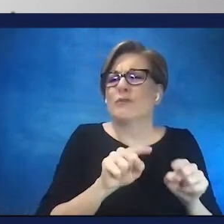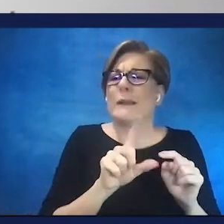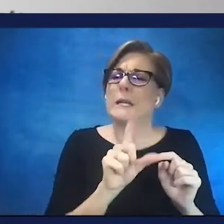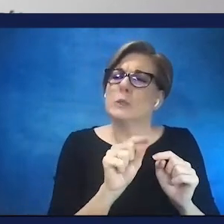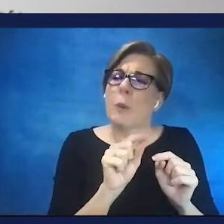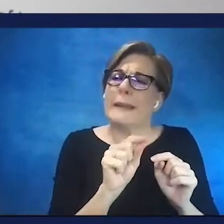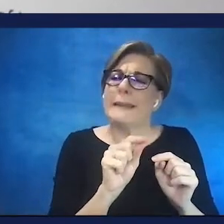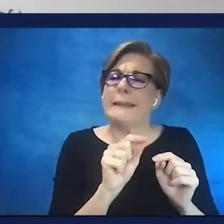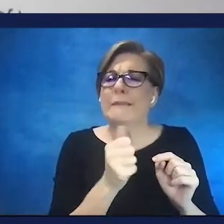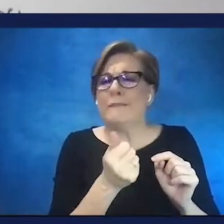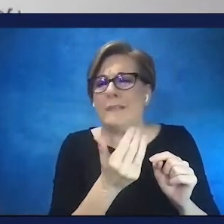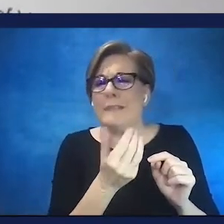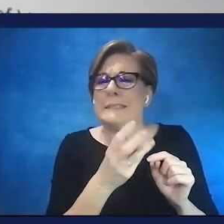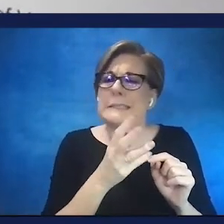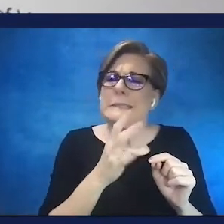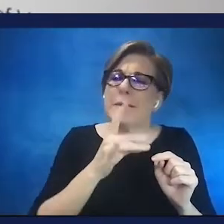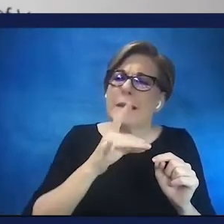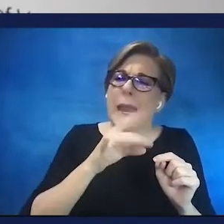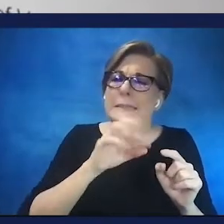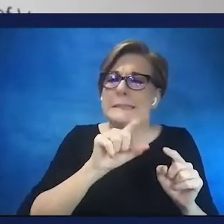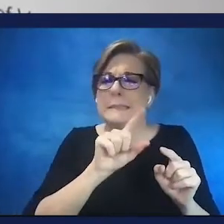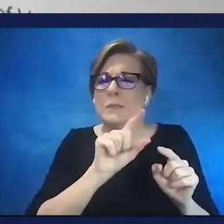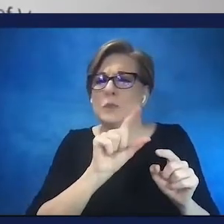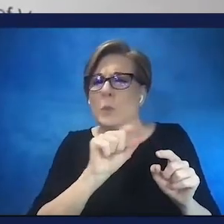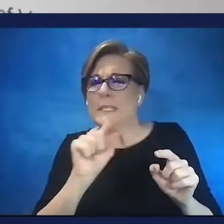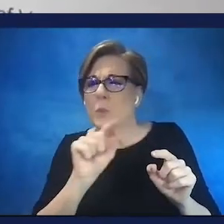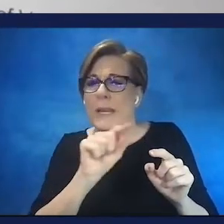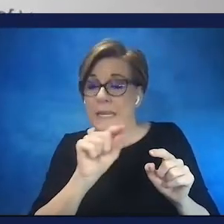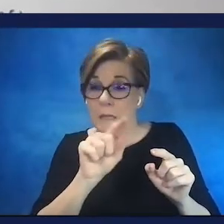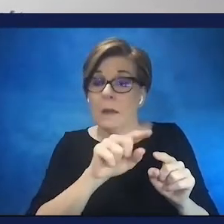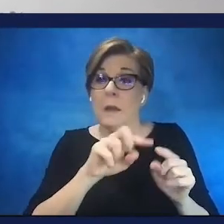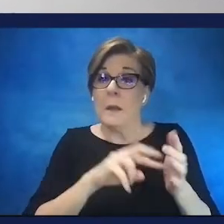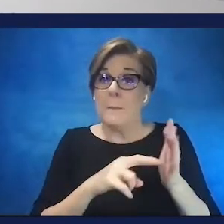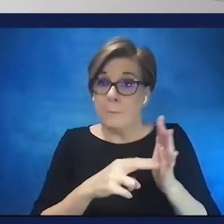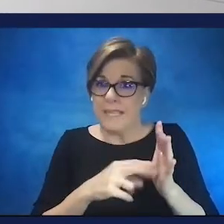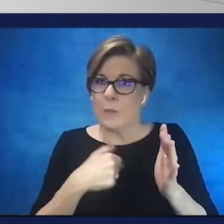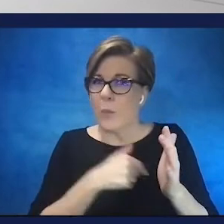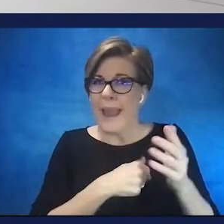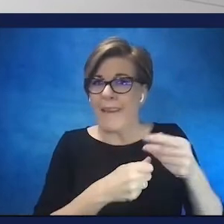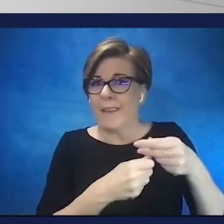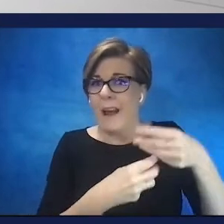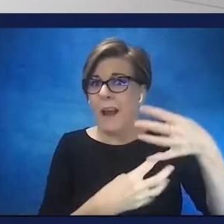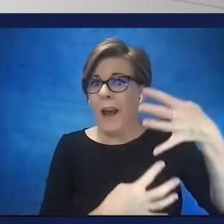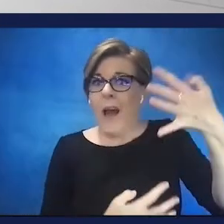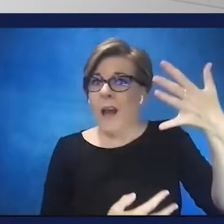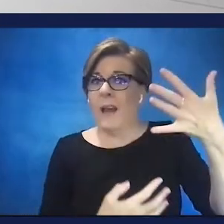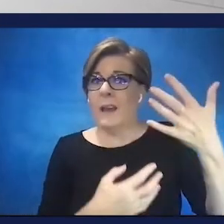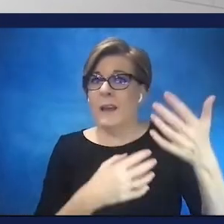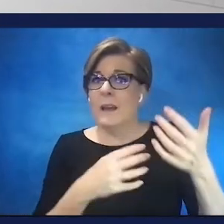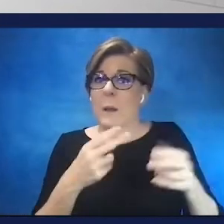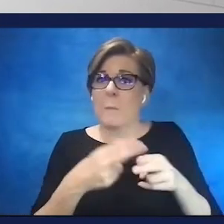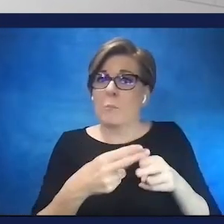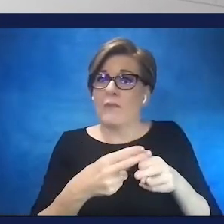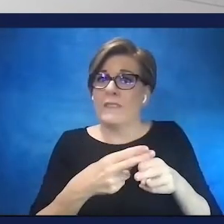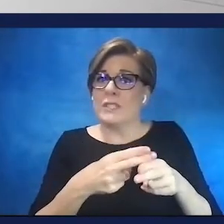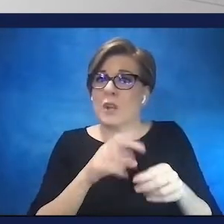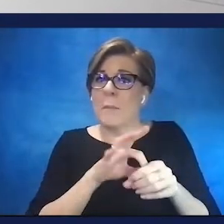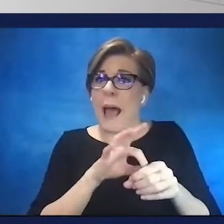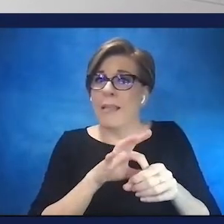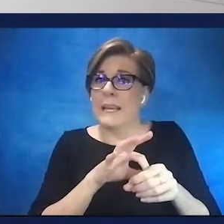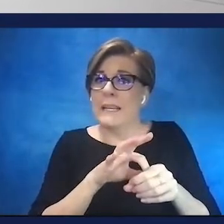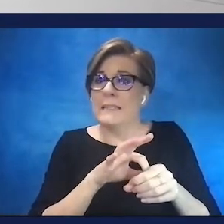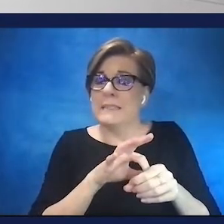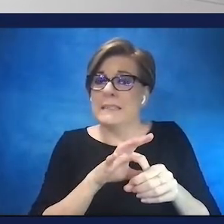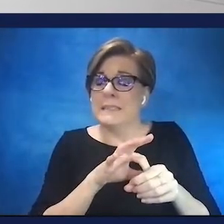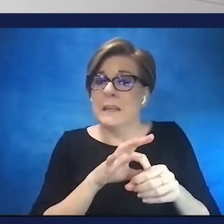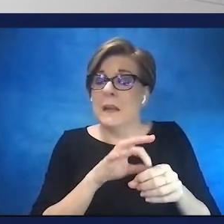to have over 100,000 provisional ballots, because that is voters going to the wrong voting location. So the vote